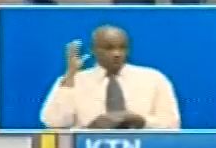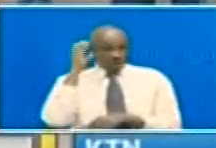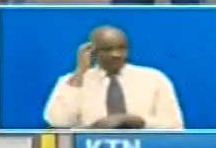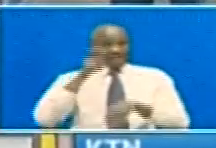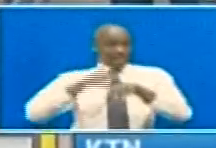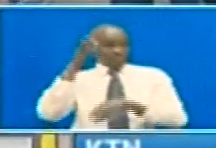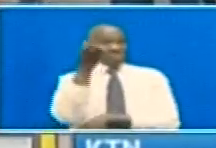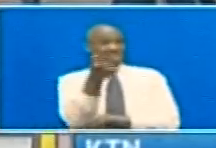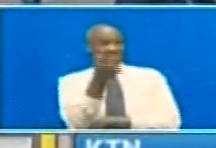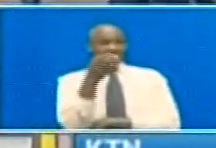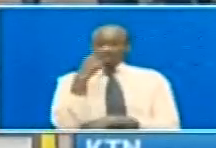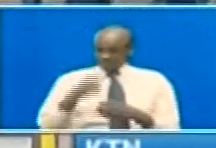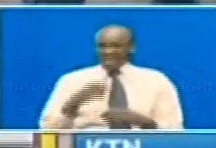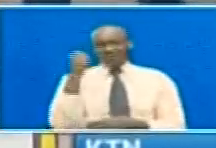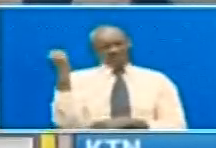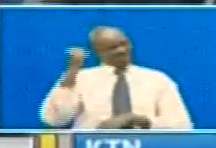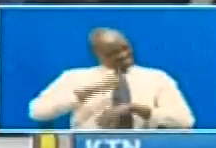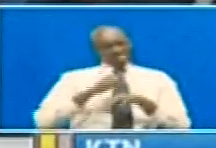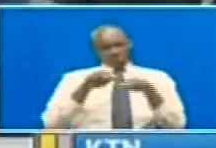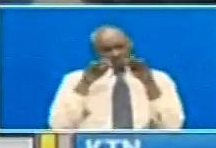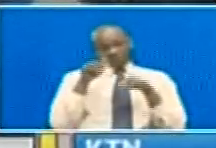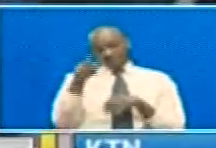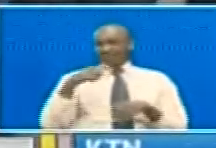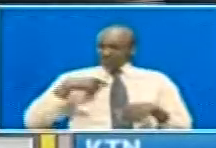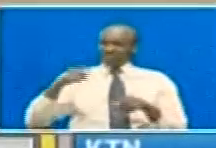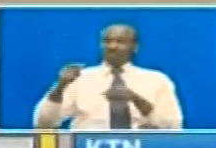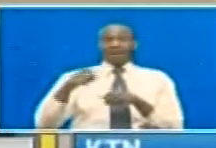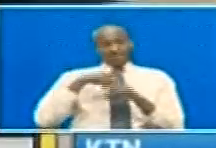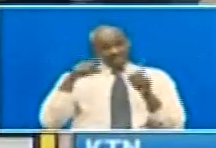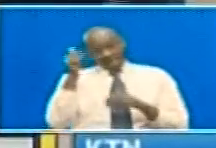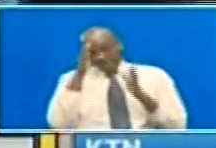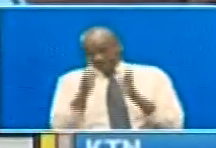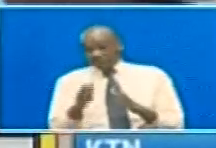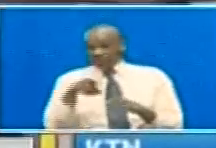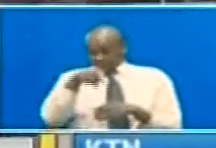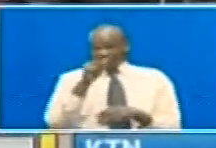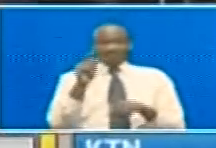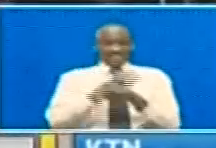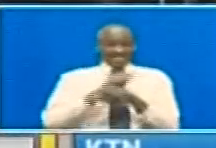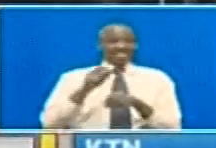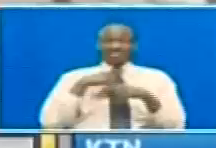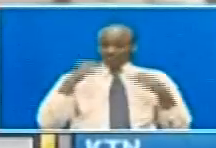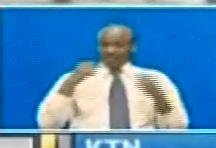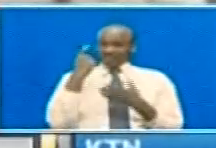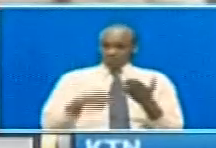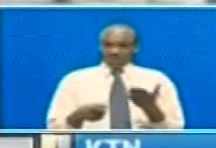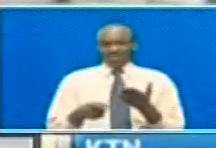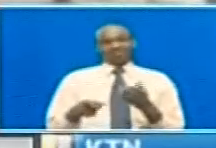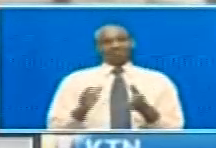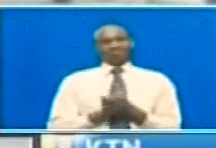Global Showpiece is less than 5 days away, and Barstone, who trains in Japan, says China will be home away from home.